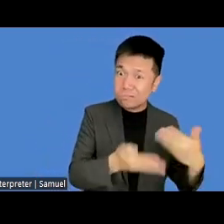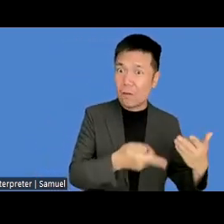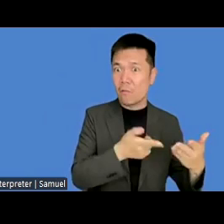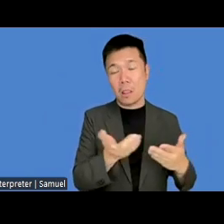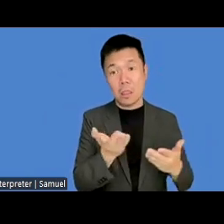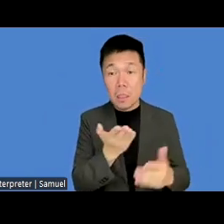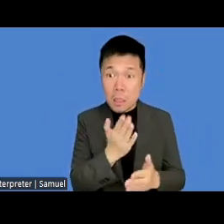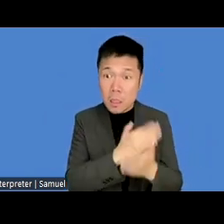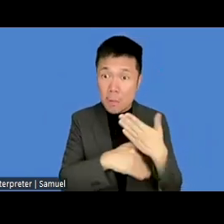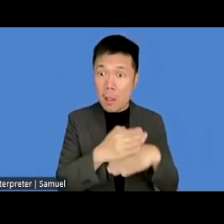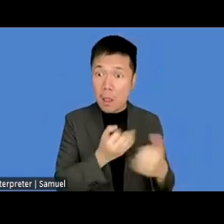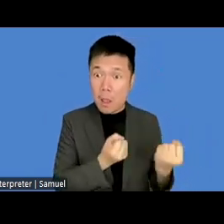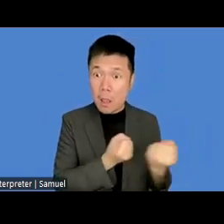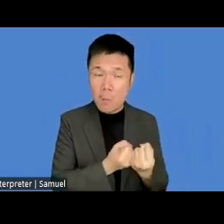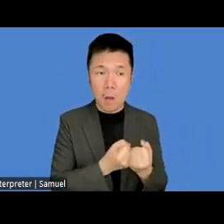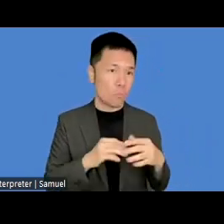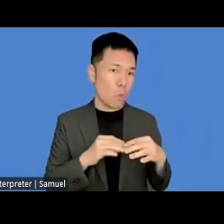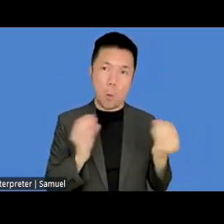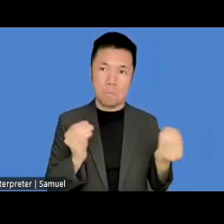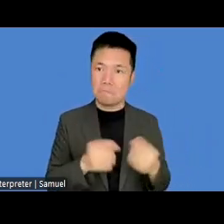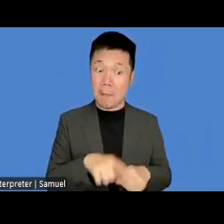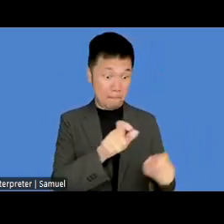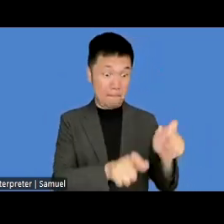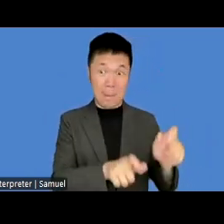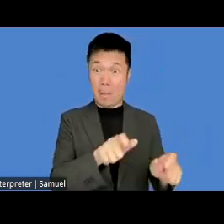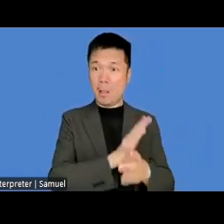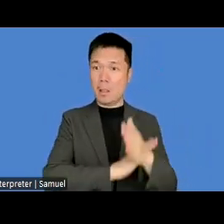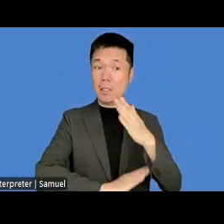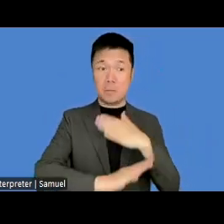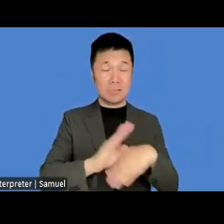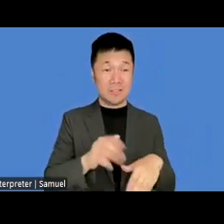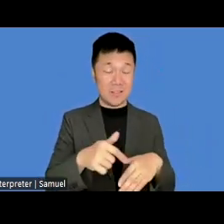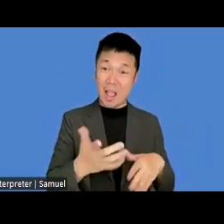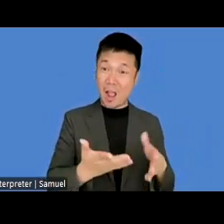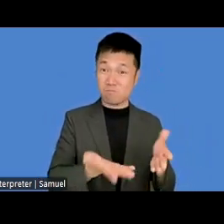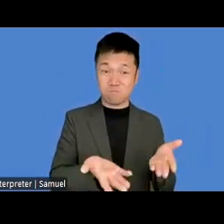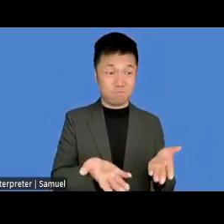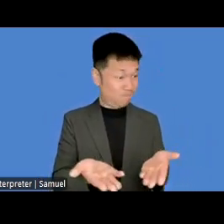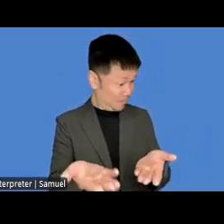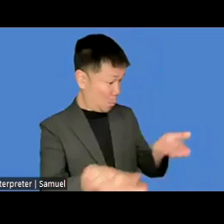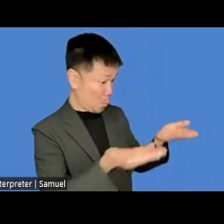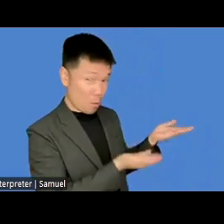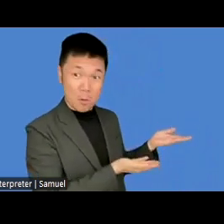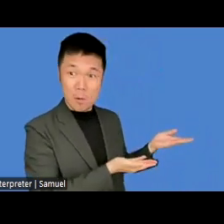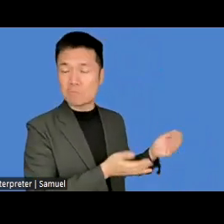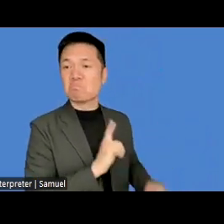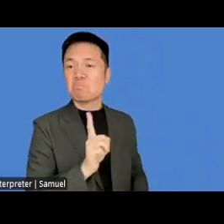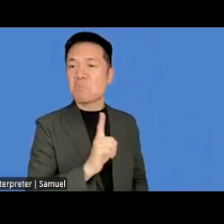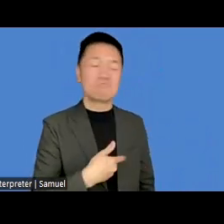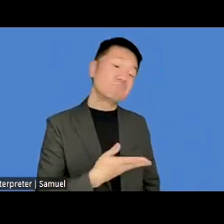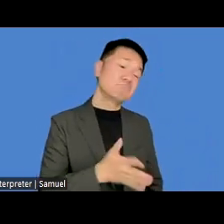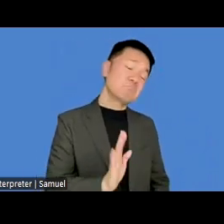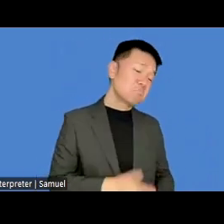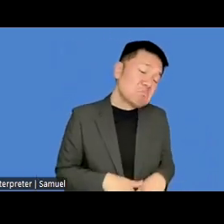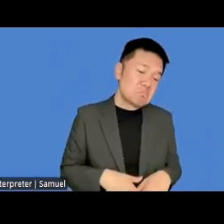no any actions to release people with disabilities of those 2 private institutions. And they're